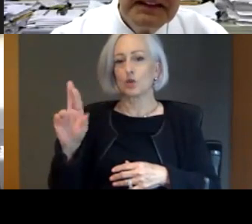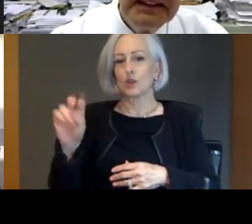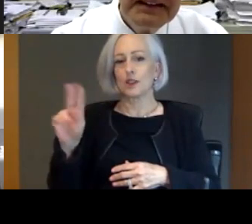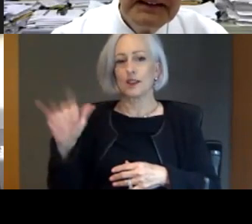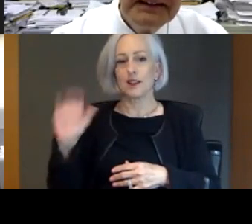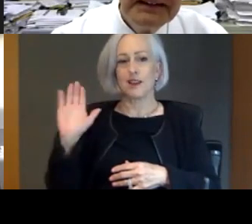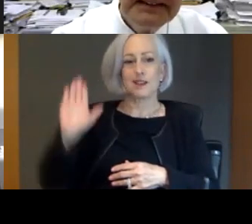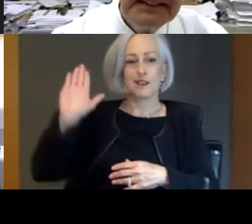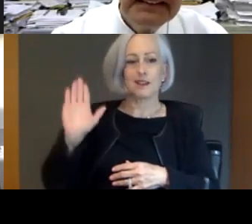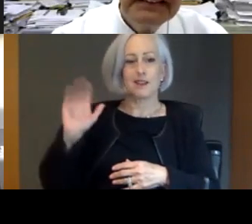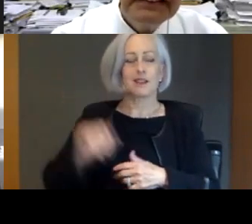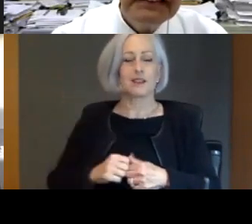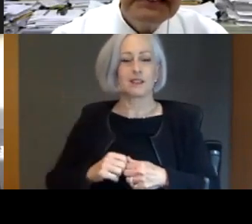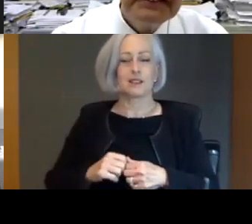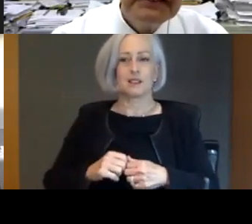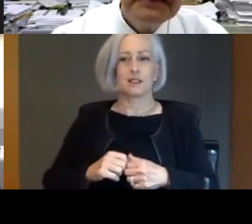Hi.